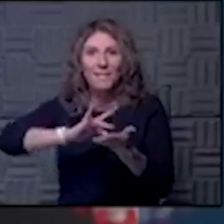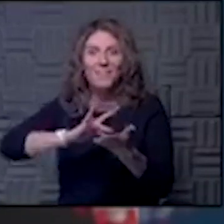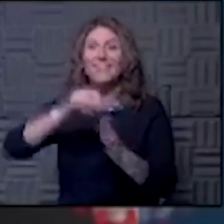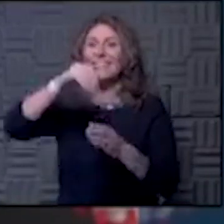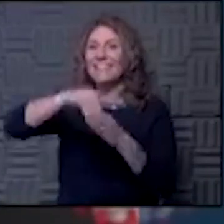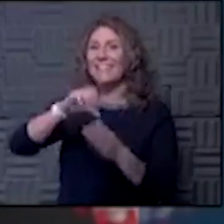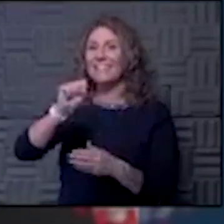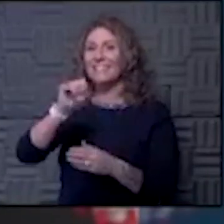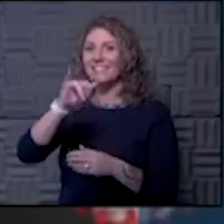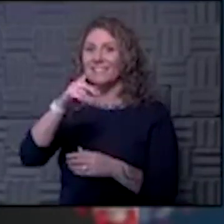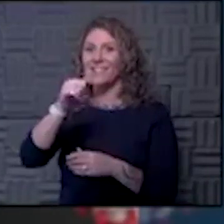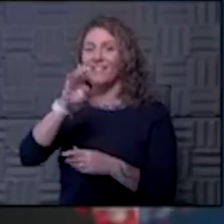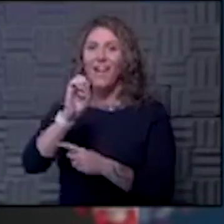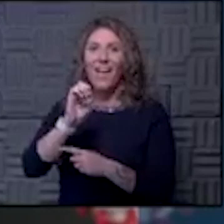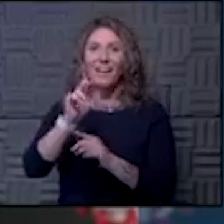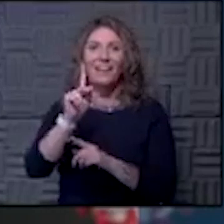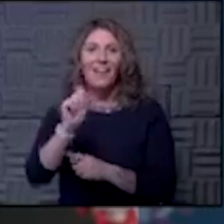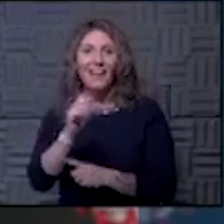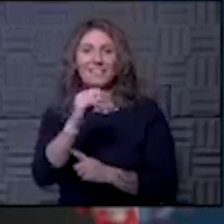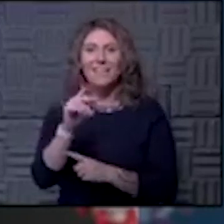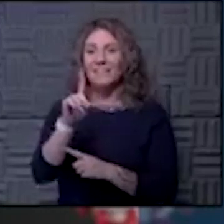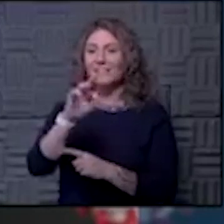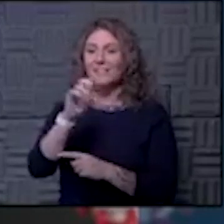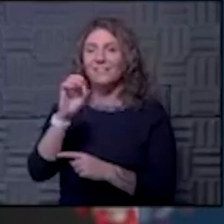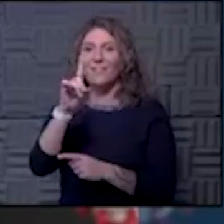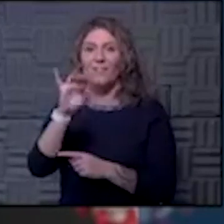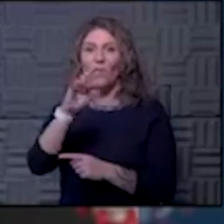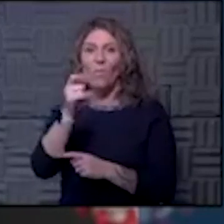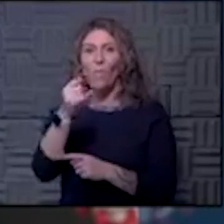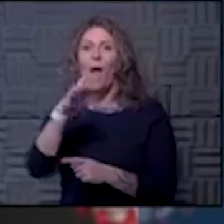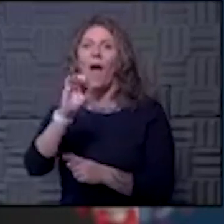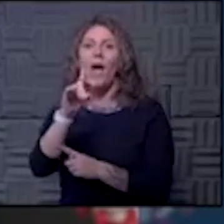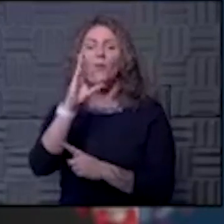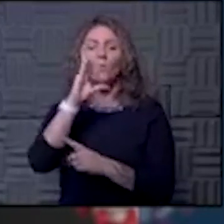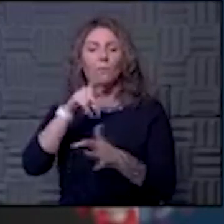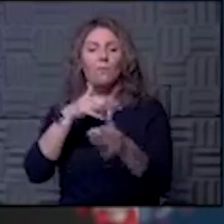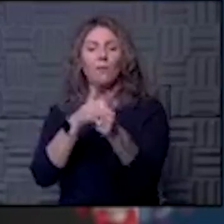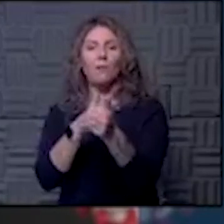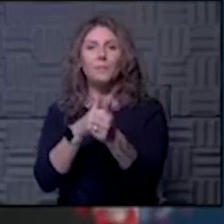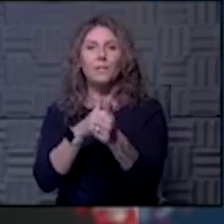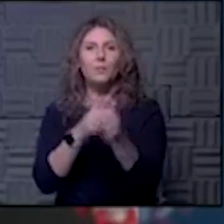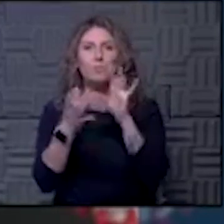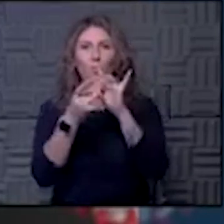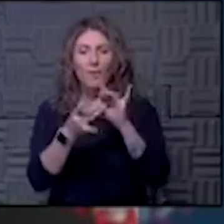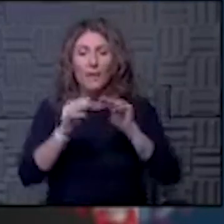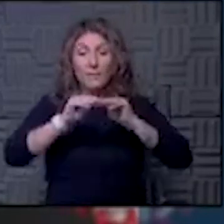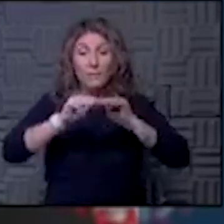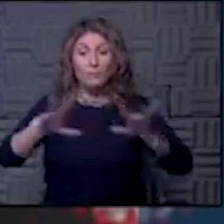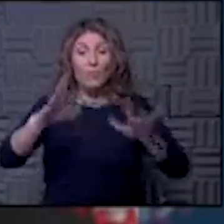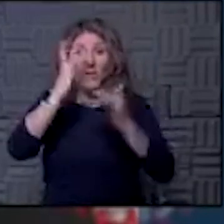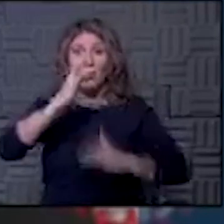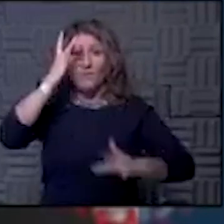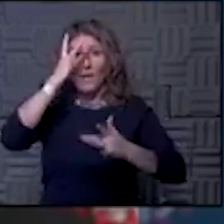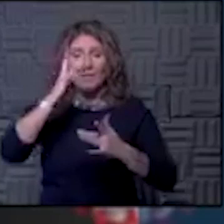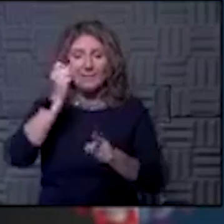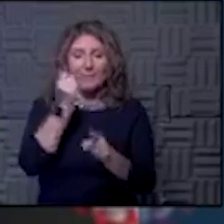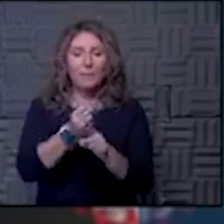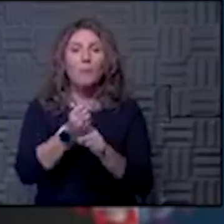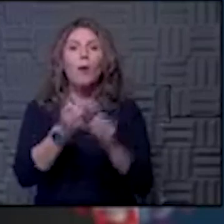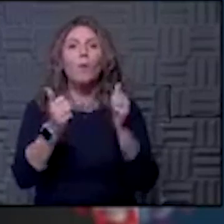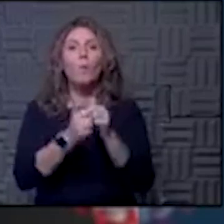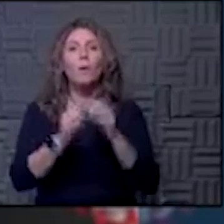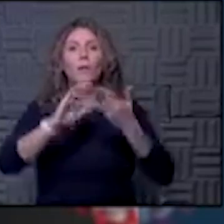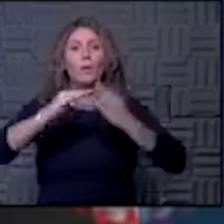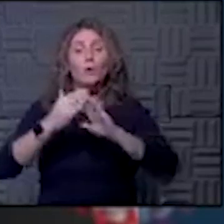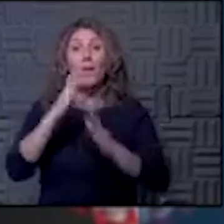in Salina, and David Wild, our Vice President of Performance Improvement, will update around the spread of the virus, its impact on communities